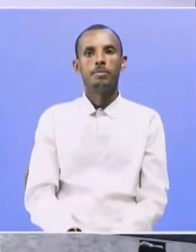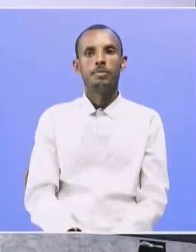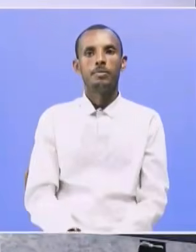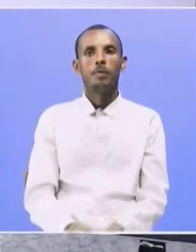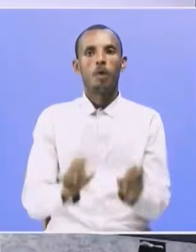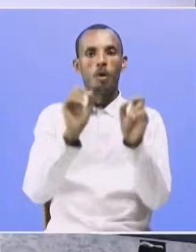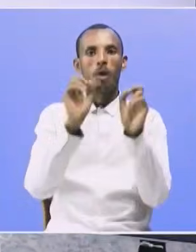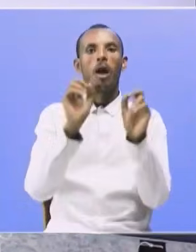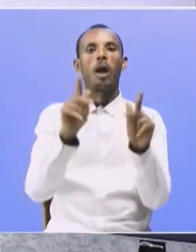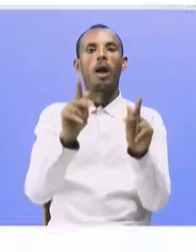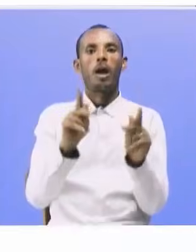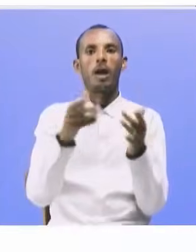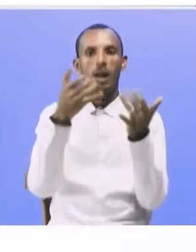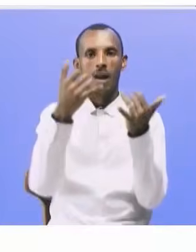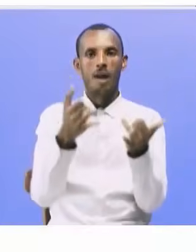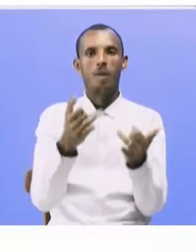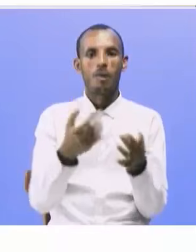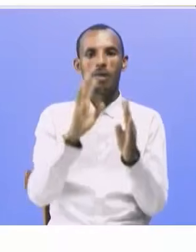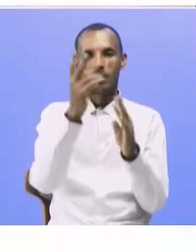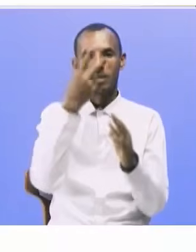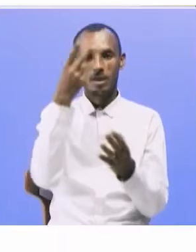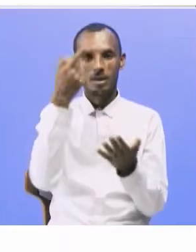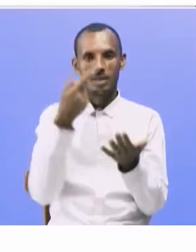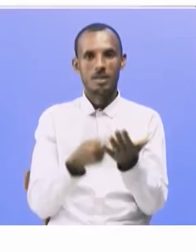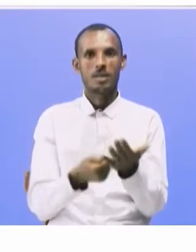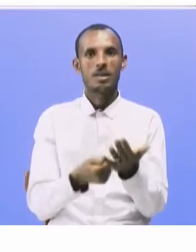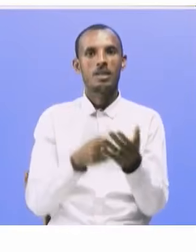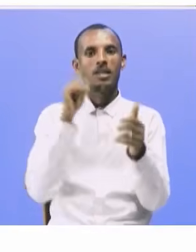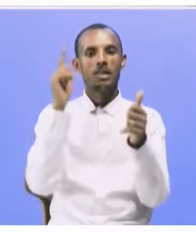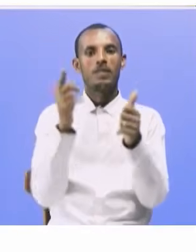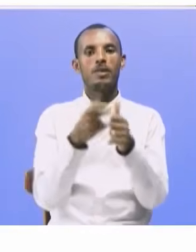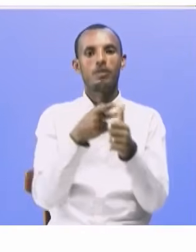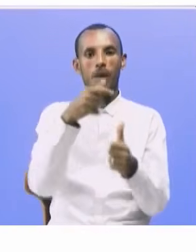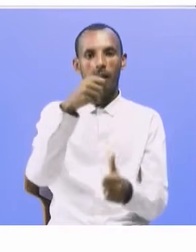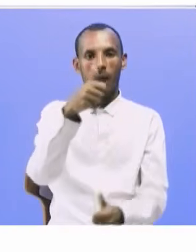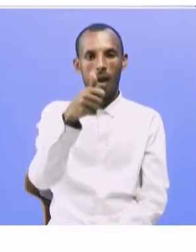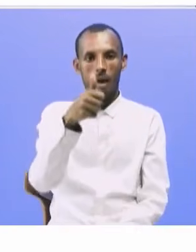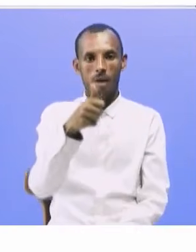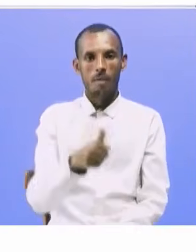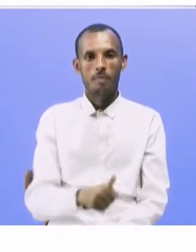Okay, now let's see this one. This is the first one.